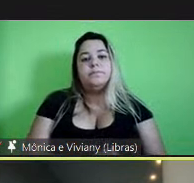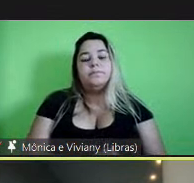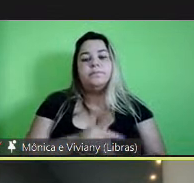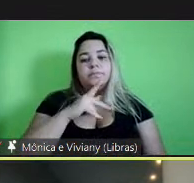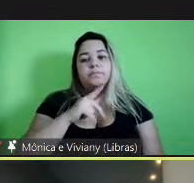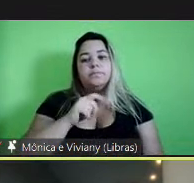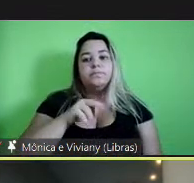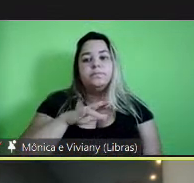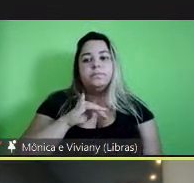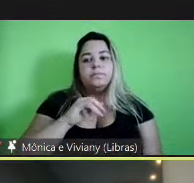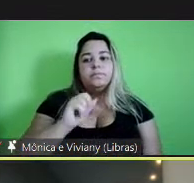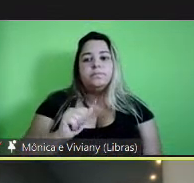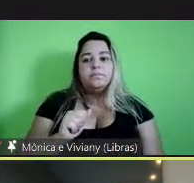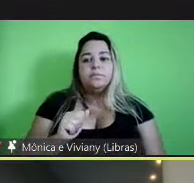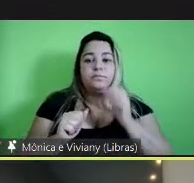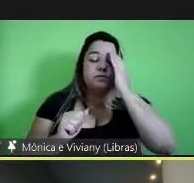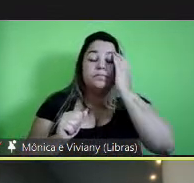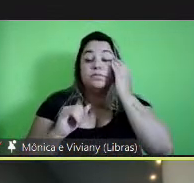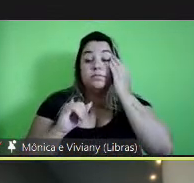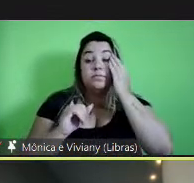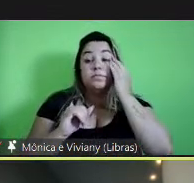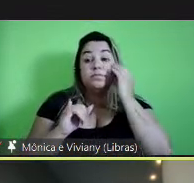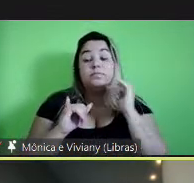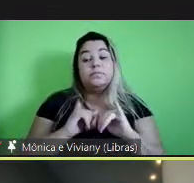Okay, fine.